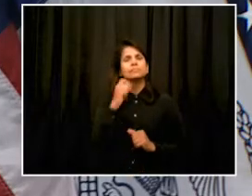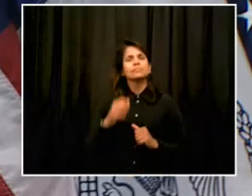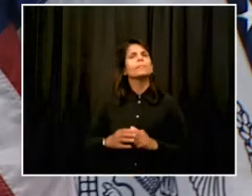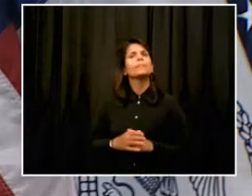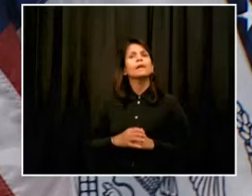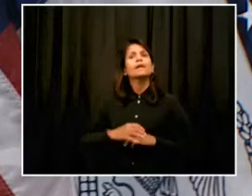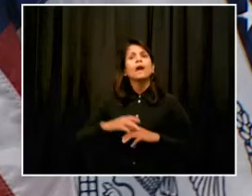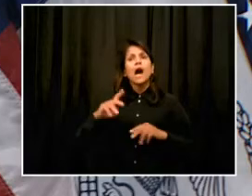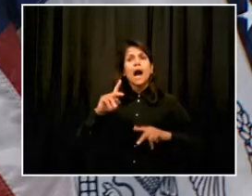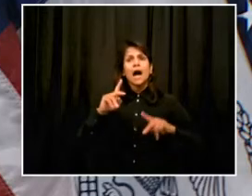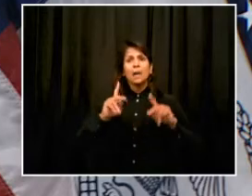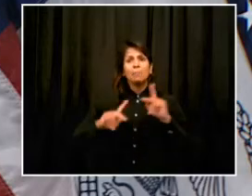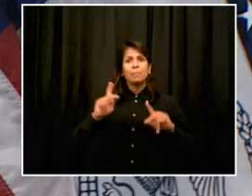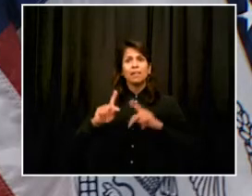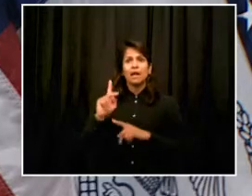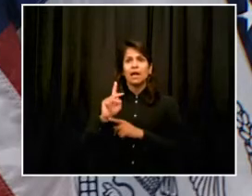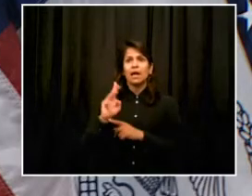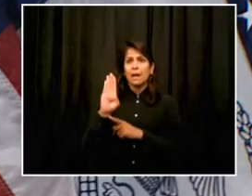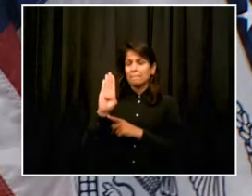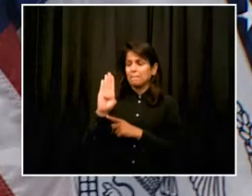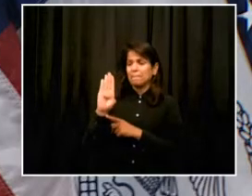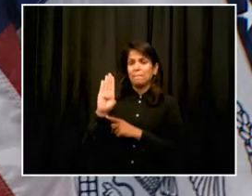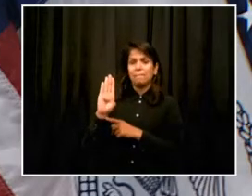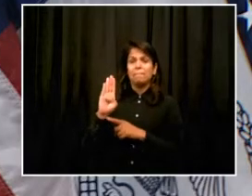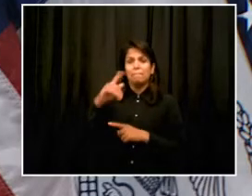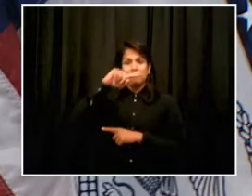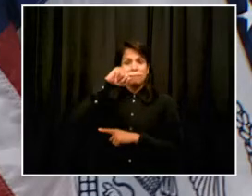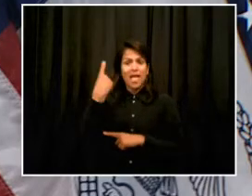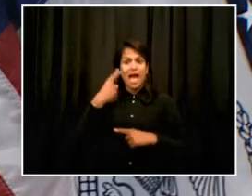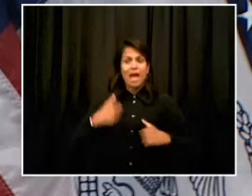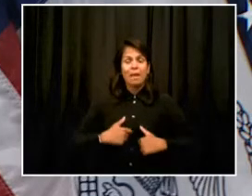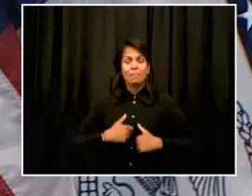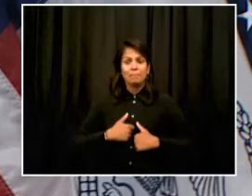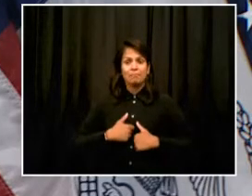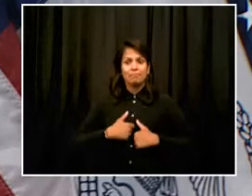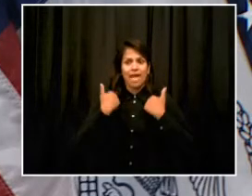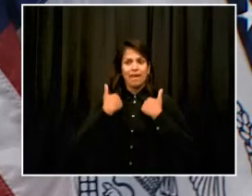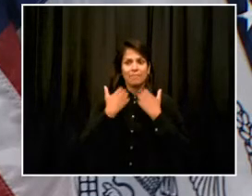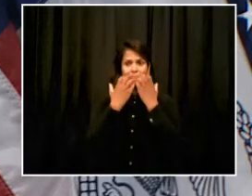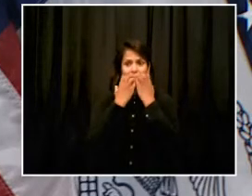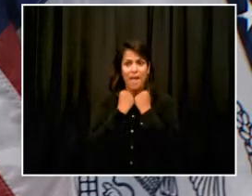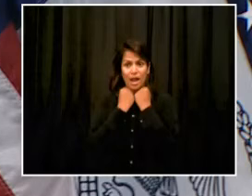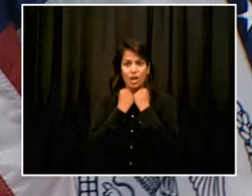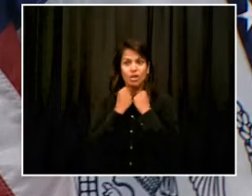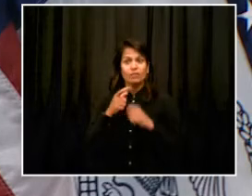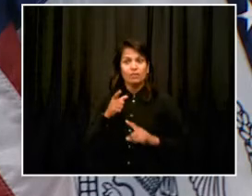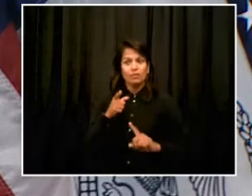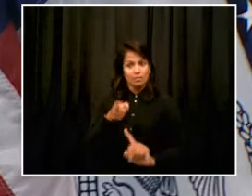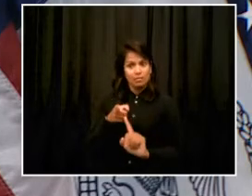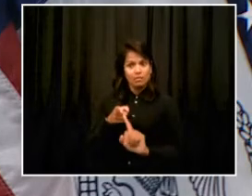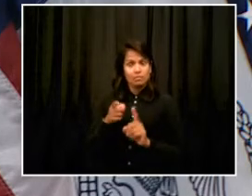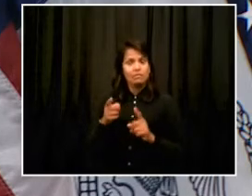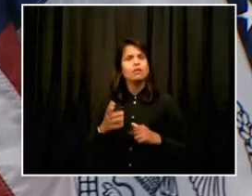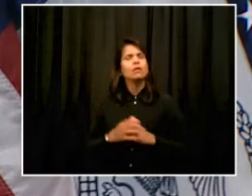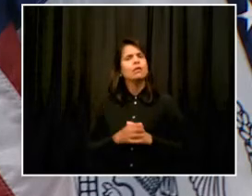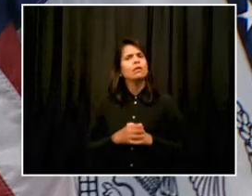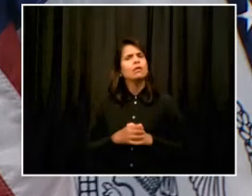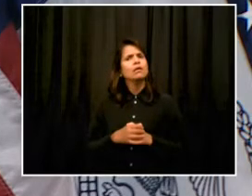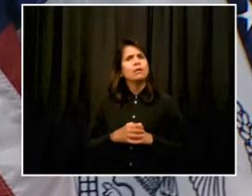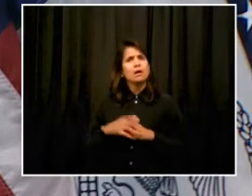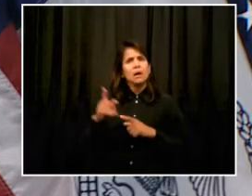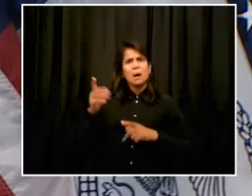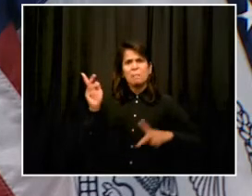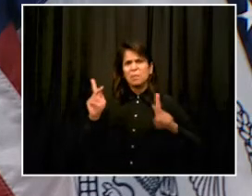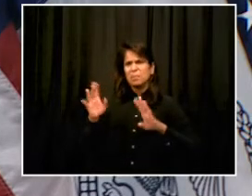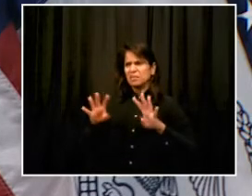is, the fact is we have to make this an official statement of the city of New York, and we have to emblazon it all over the city